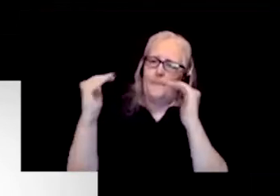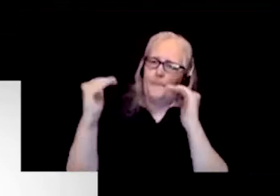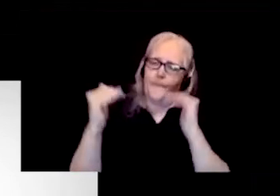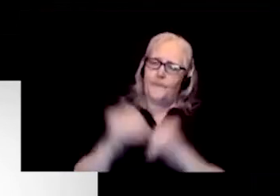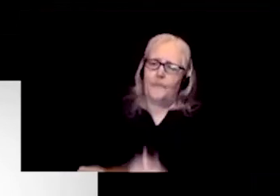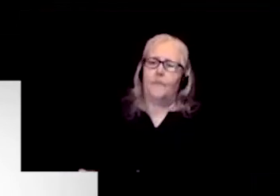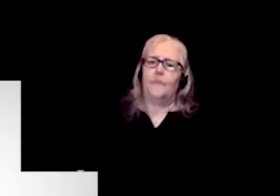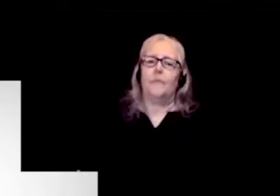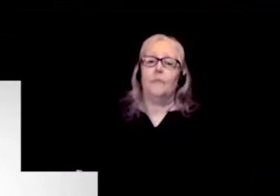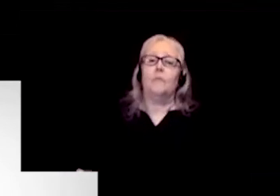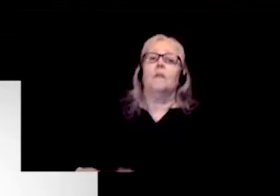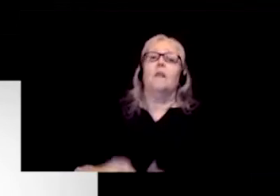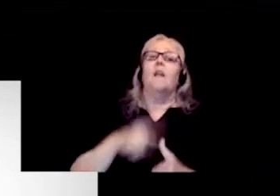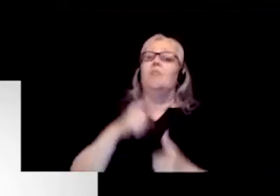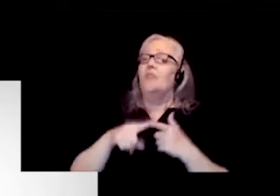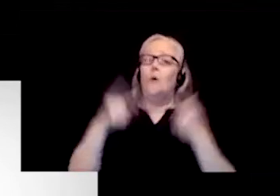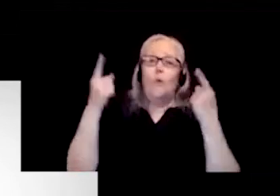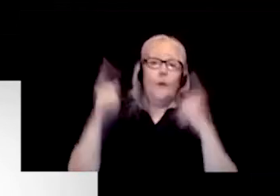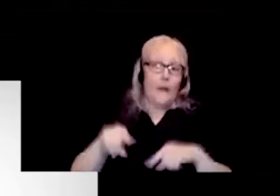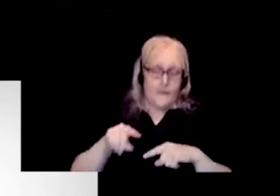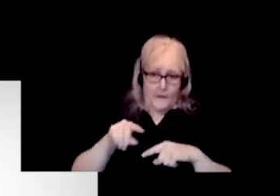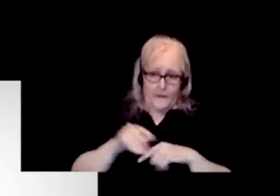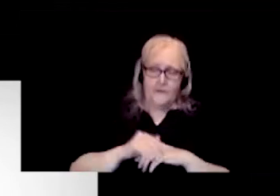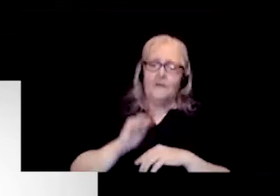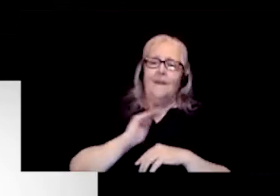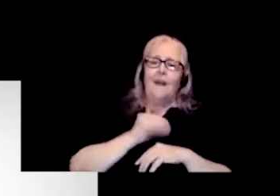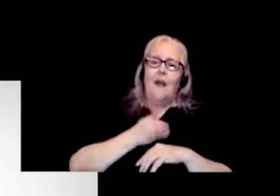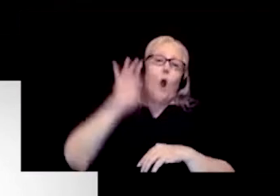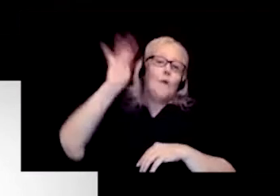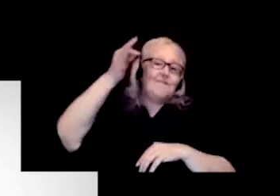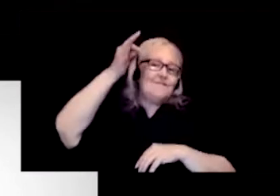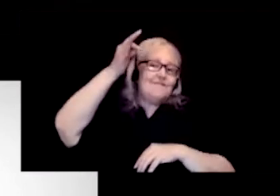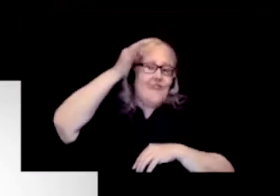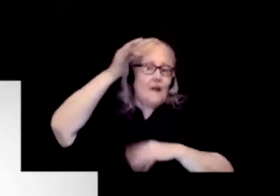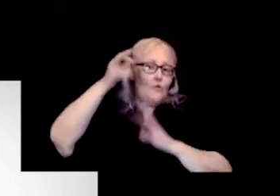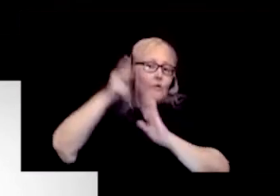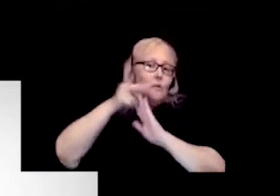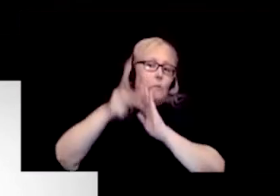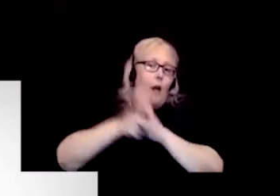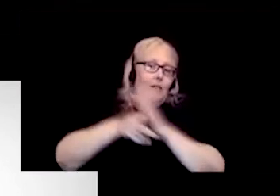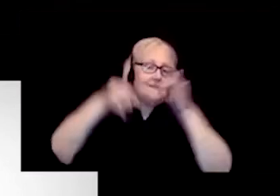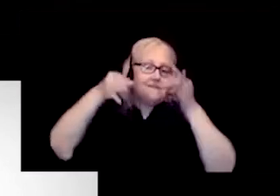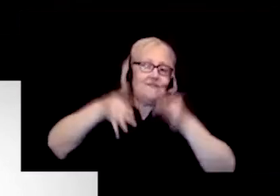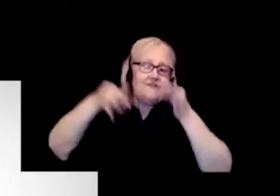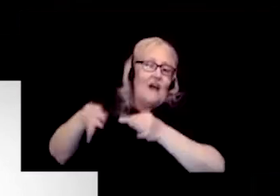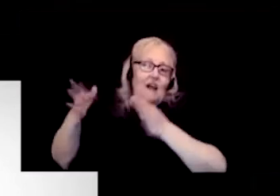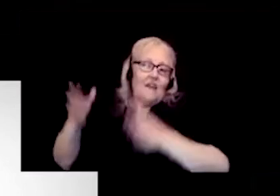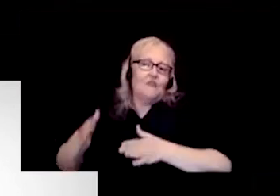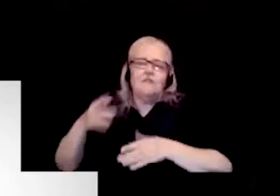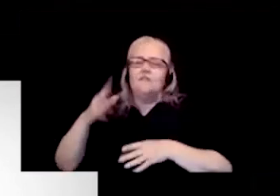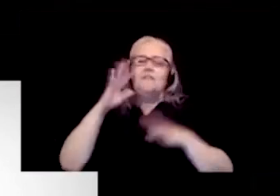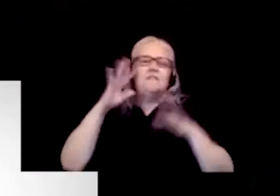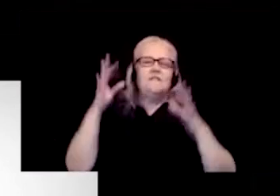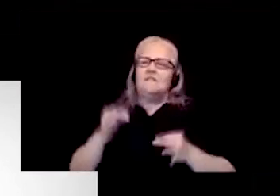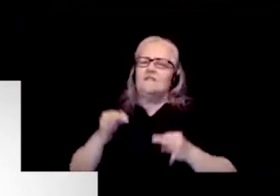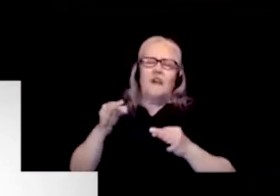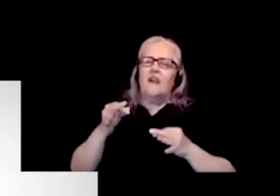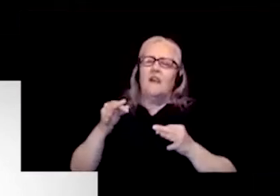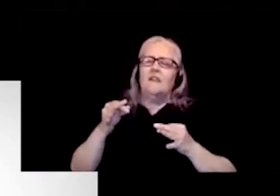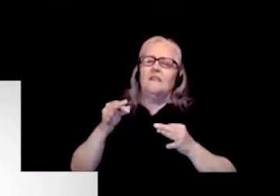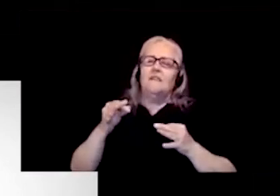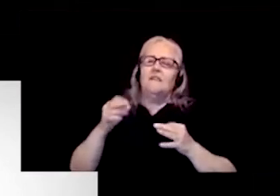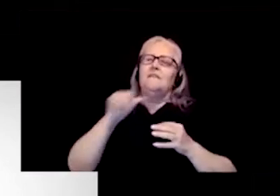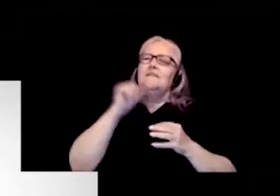an attempt by our federal policymakers to move away from facially discriminatory